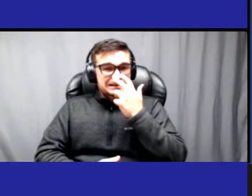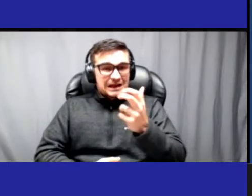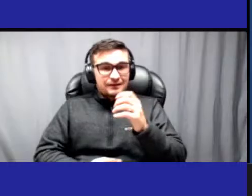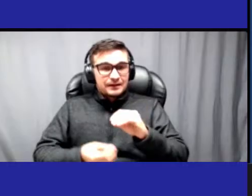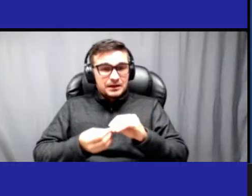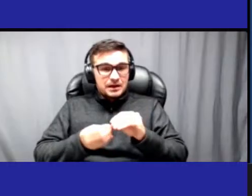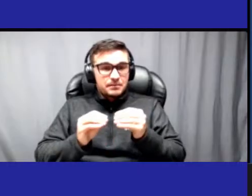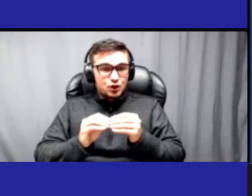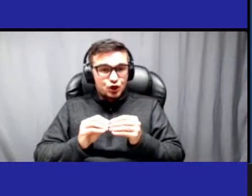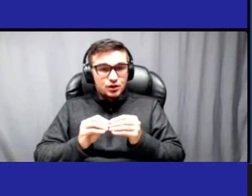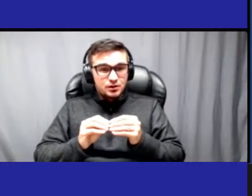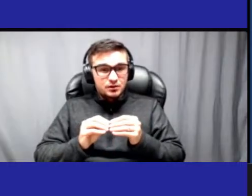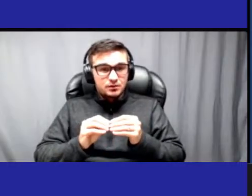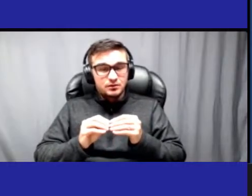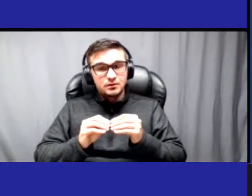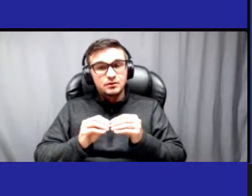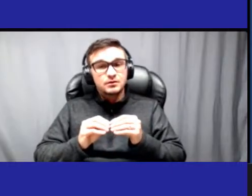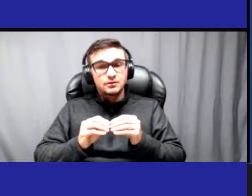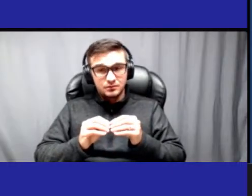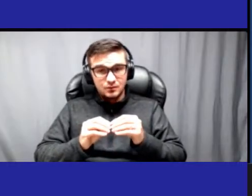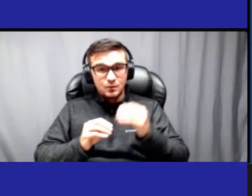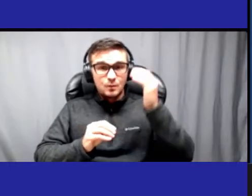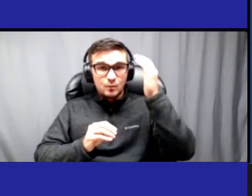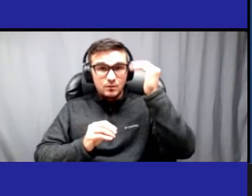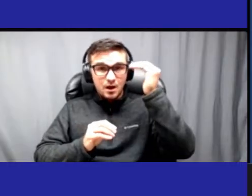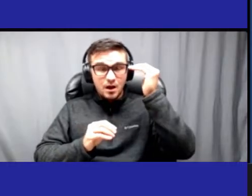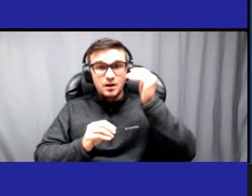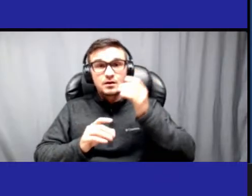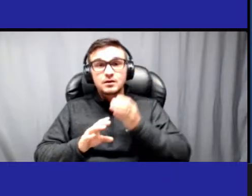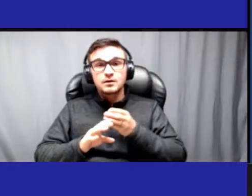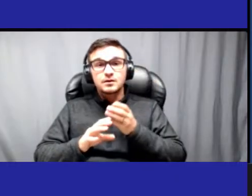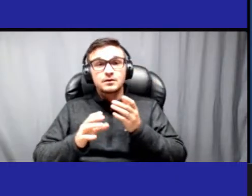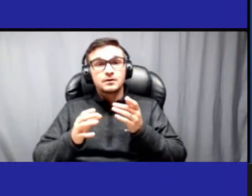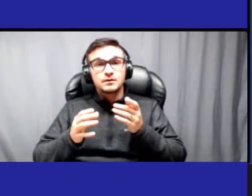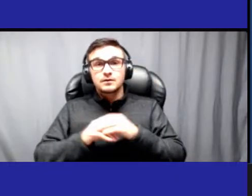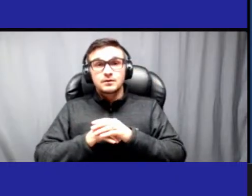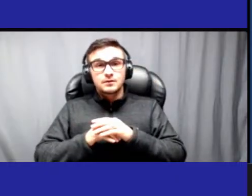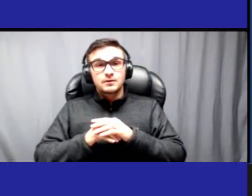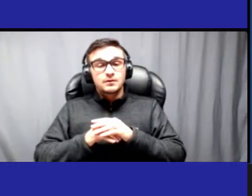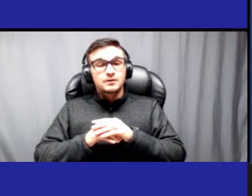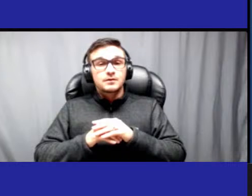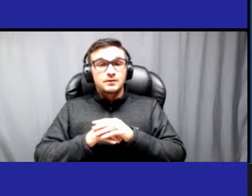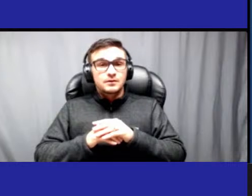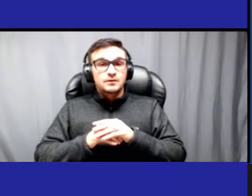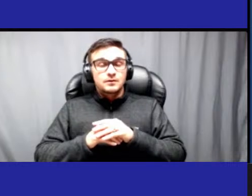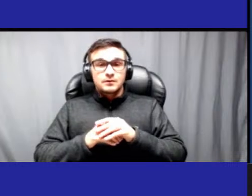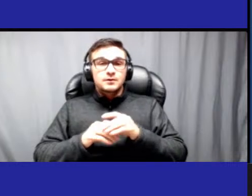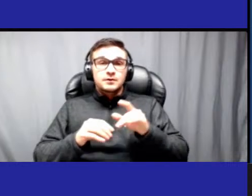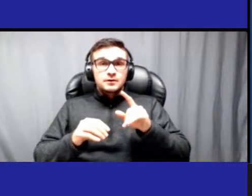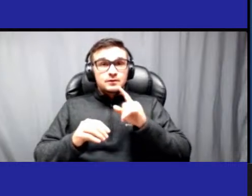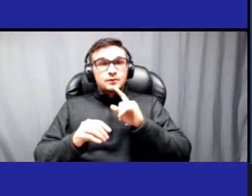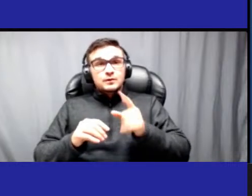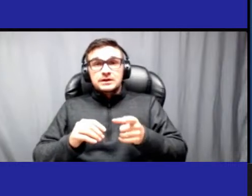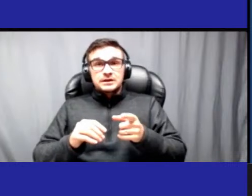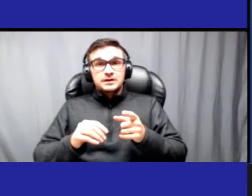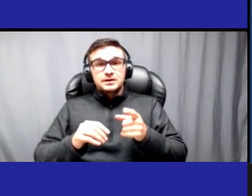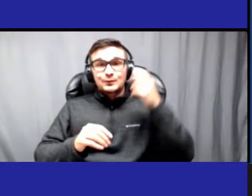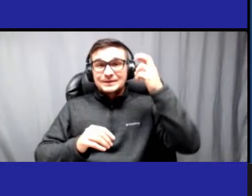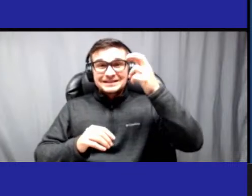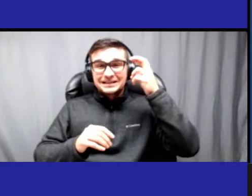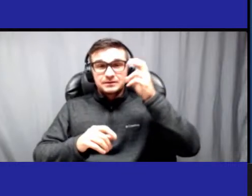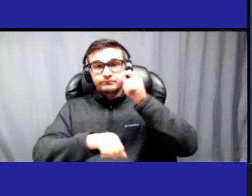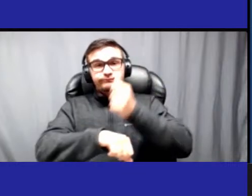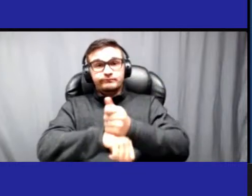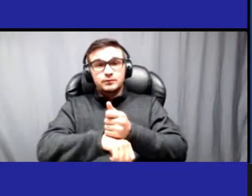Right. Because part of what happened is you set a more sensible definition of what it meant